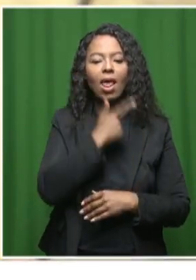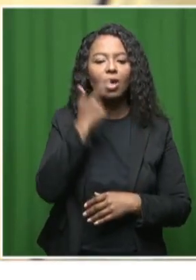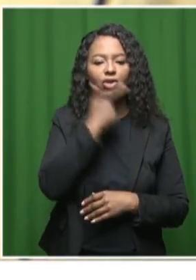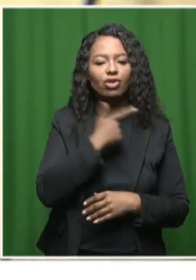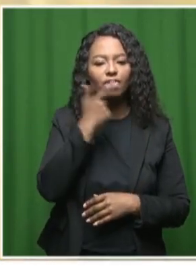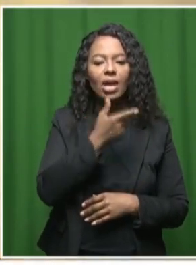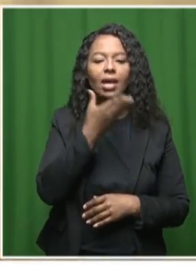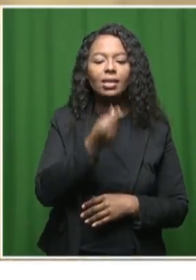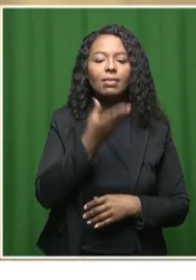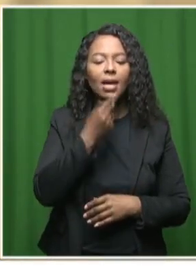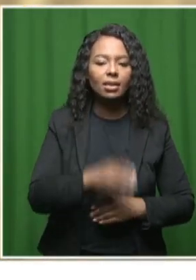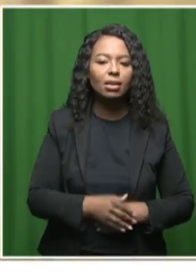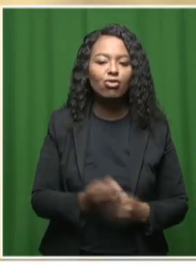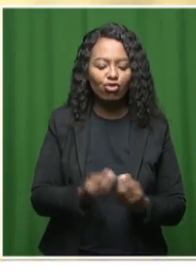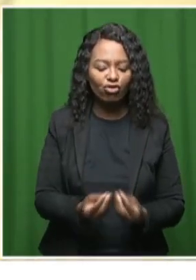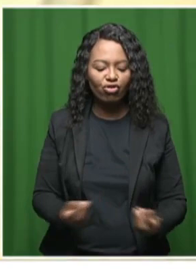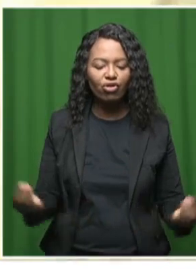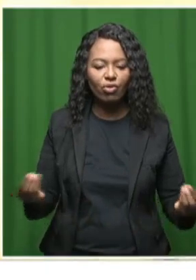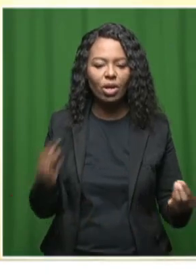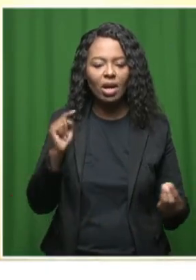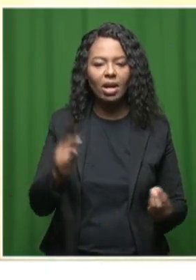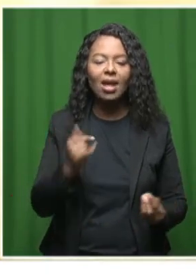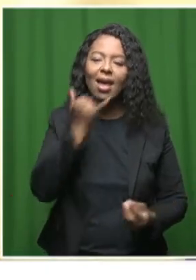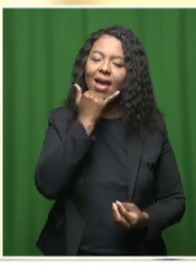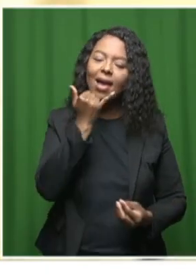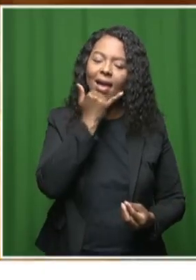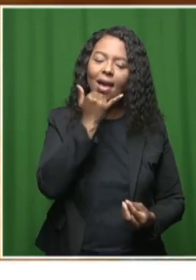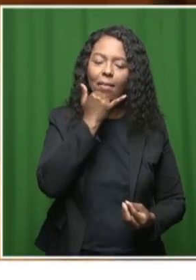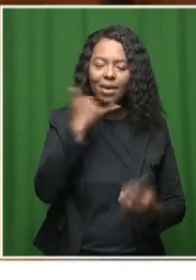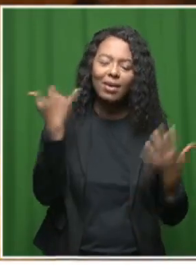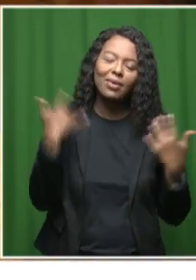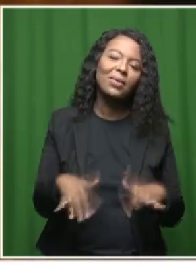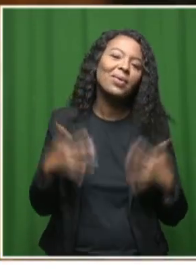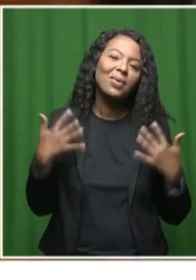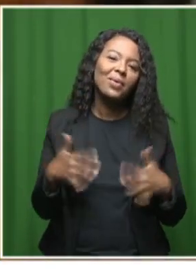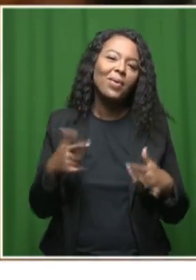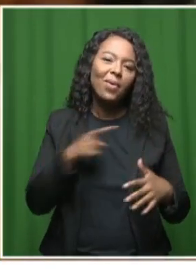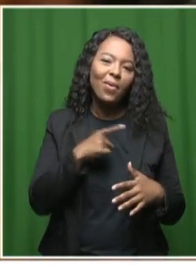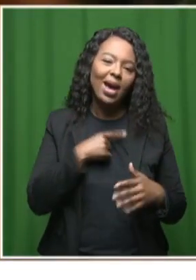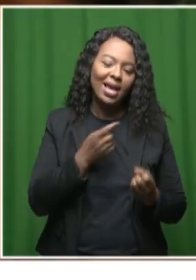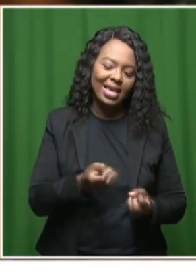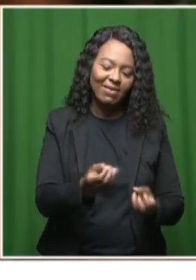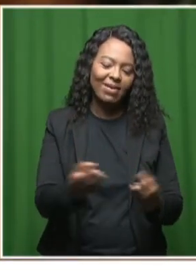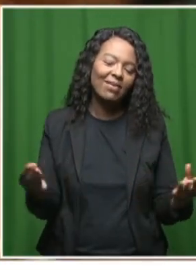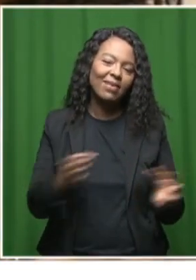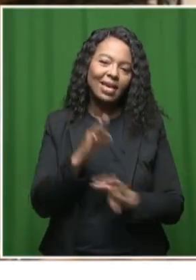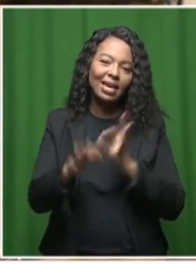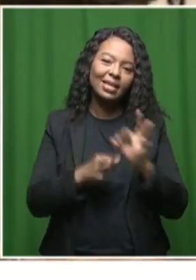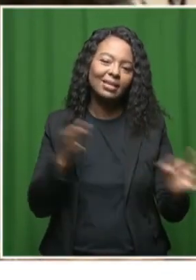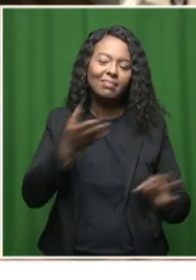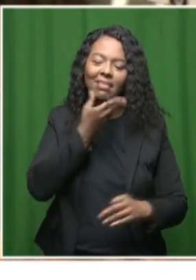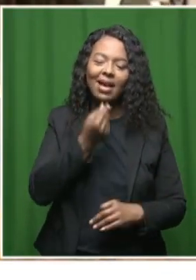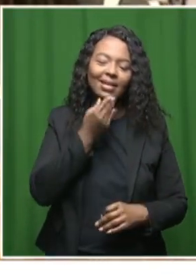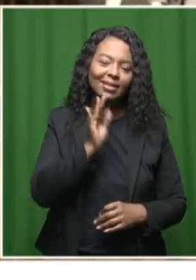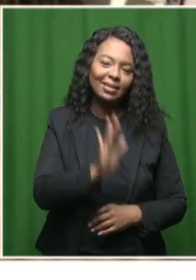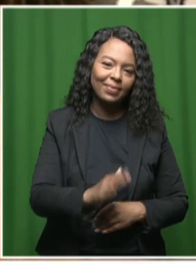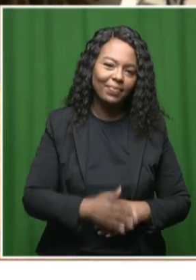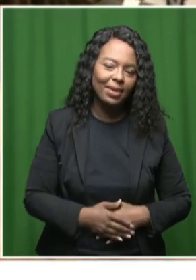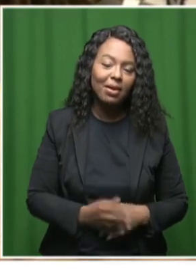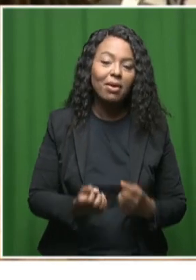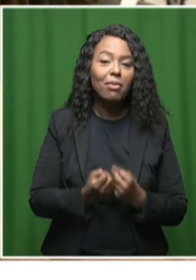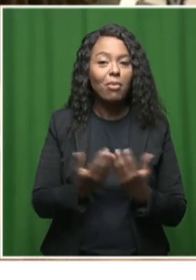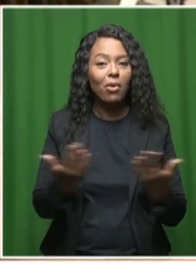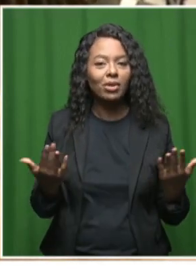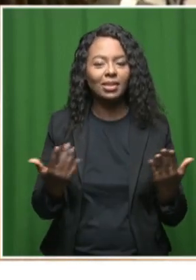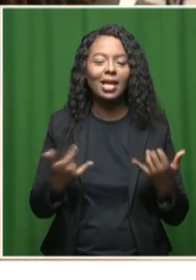The laughter of young children and their happiness were palpable as Christmas gifts were presented. For many, the day